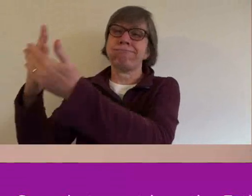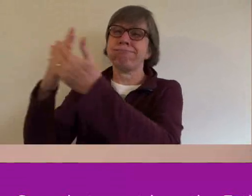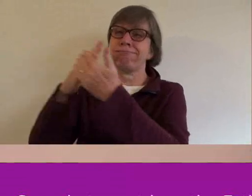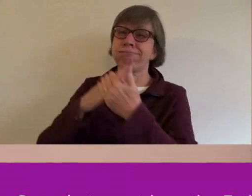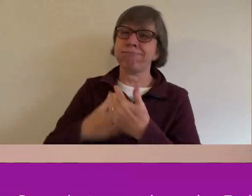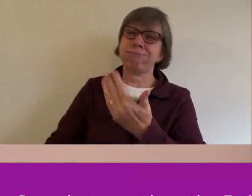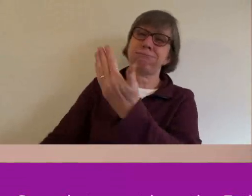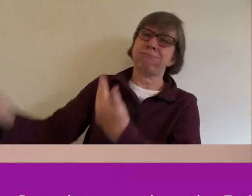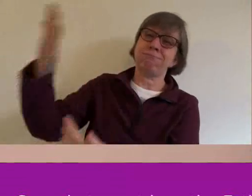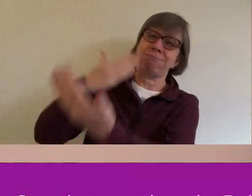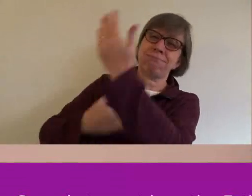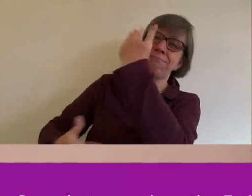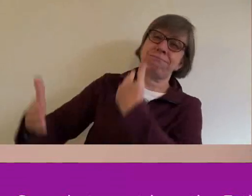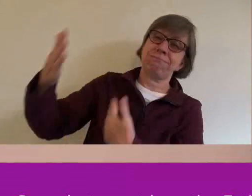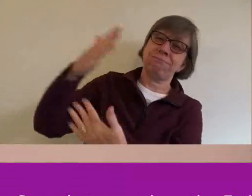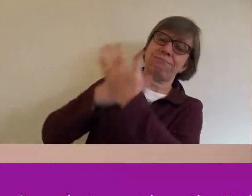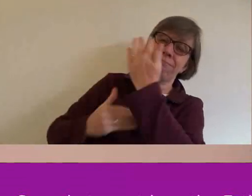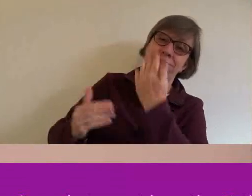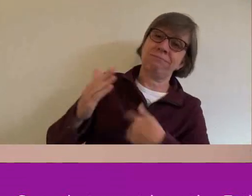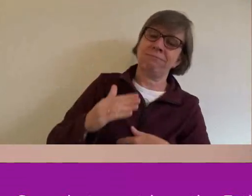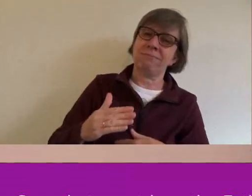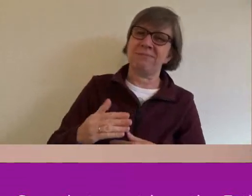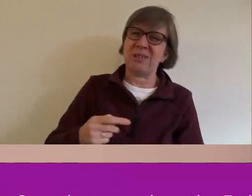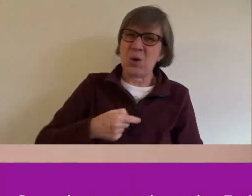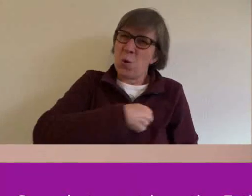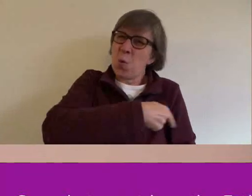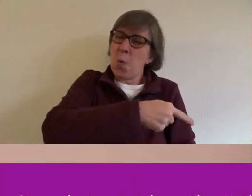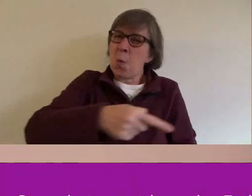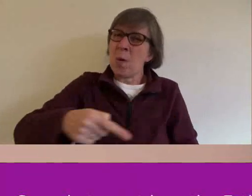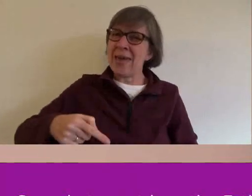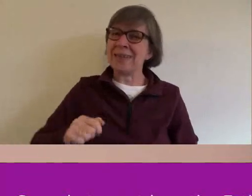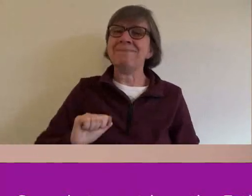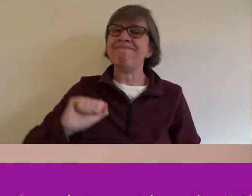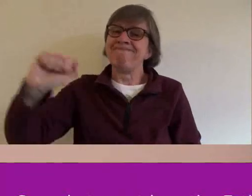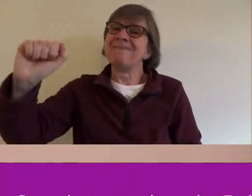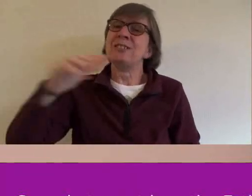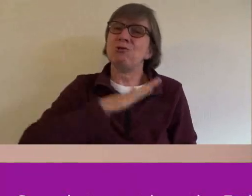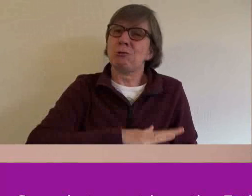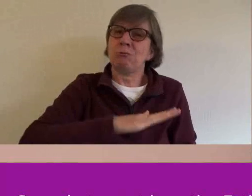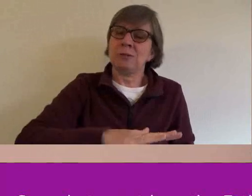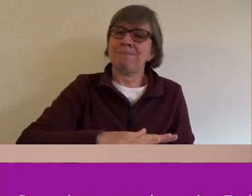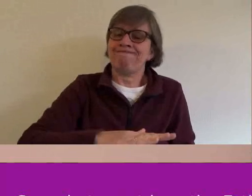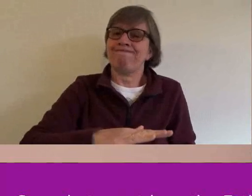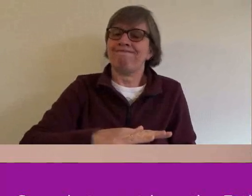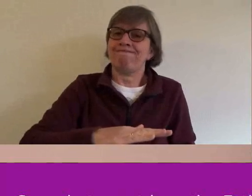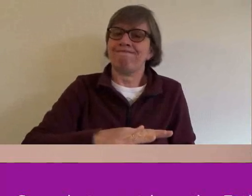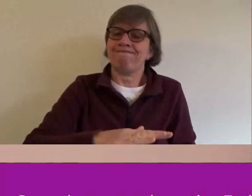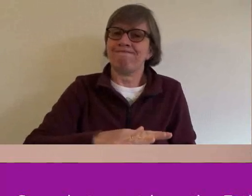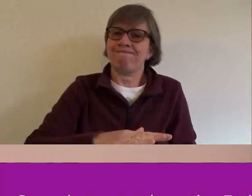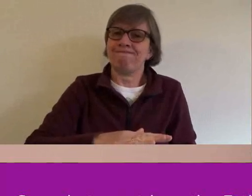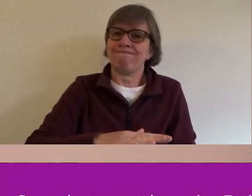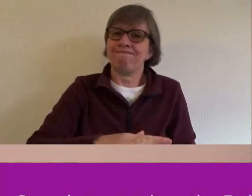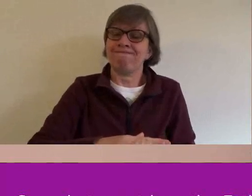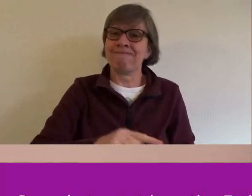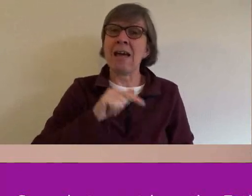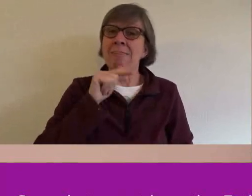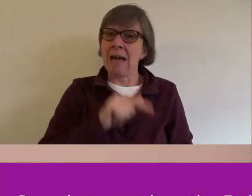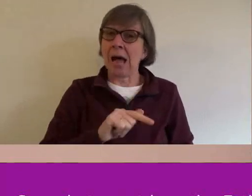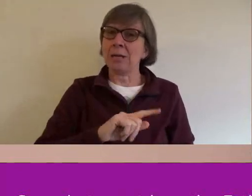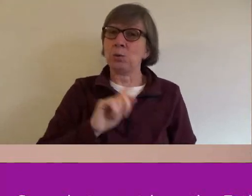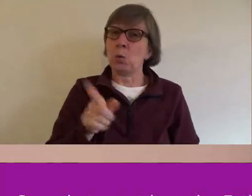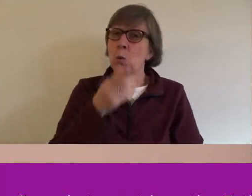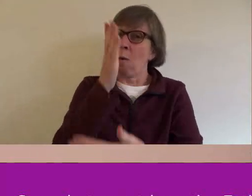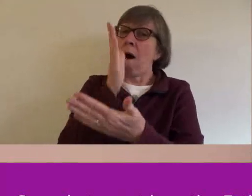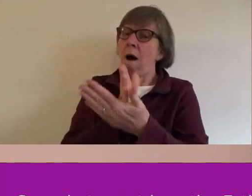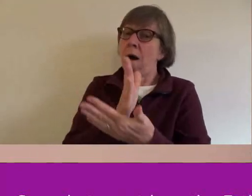Father has lavished on us, that we should be called the children of God. And that is